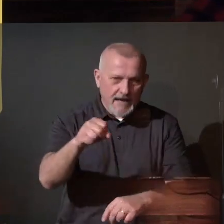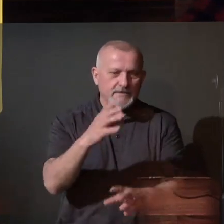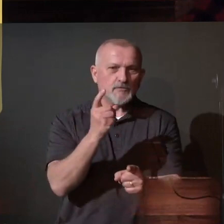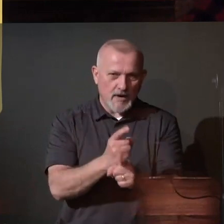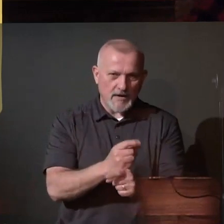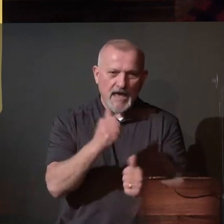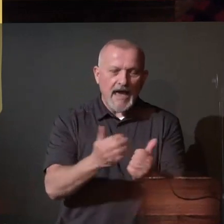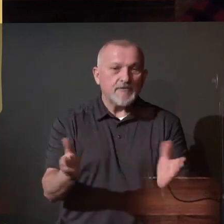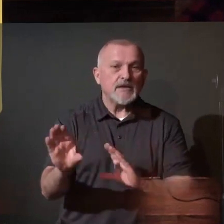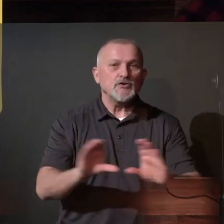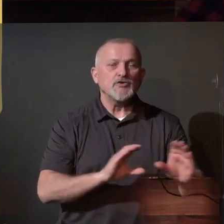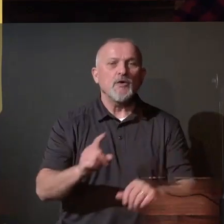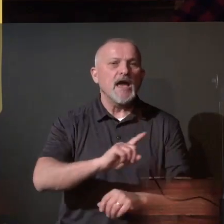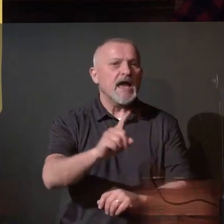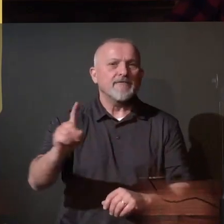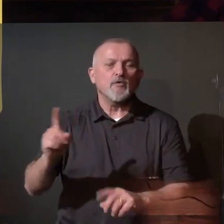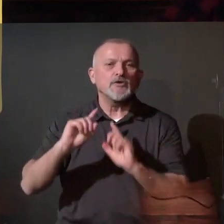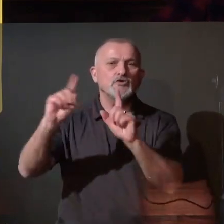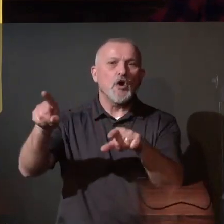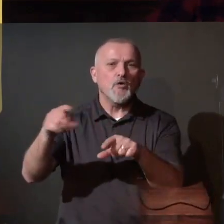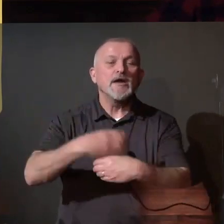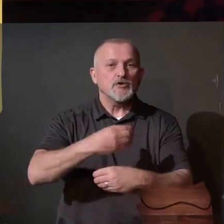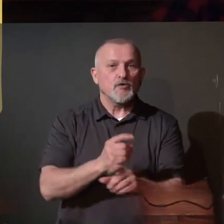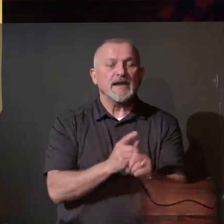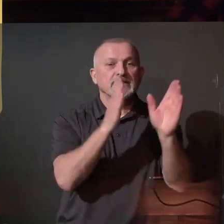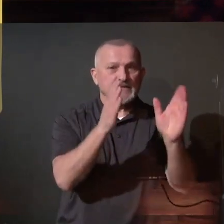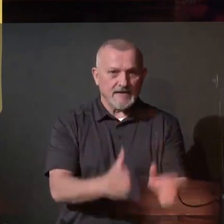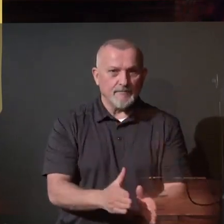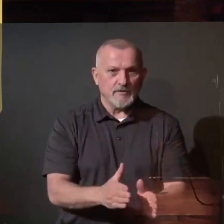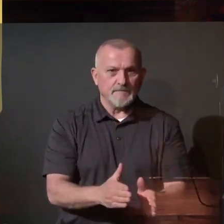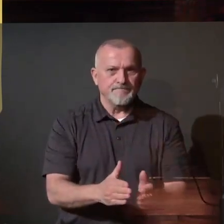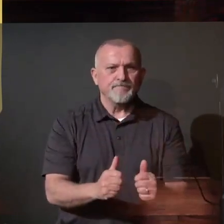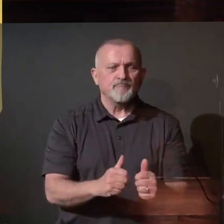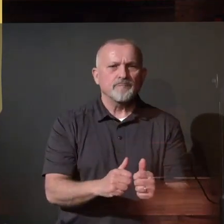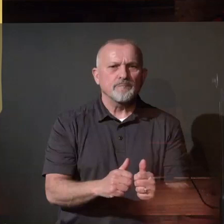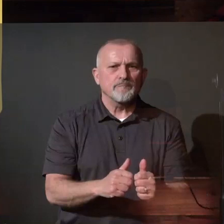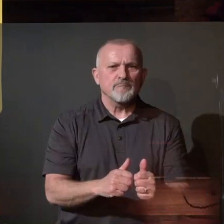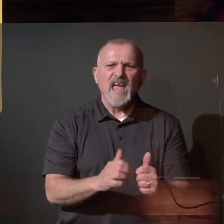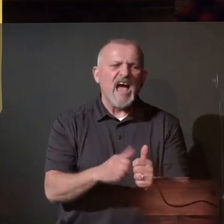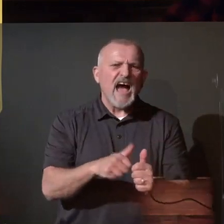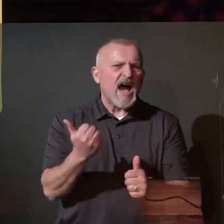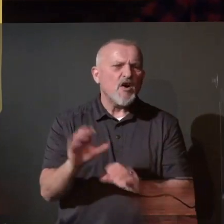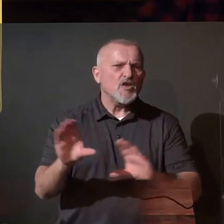do, everywhere you go, you're discipling. How else do I disciple?